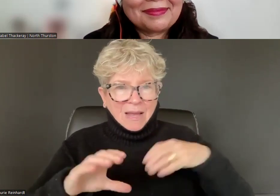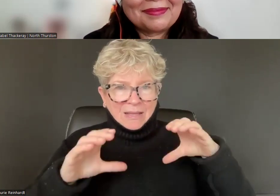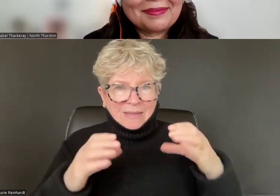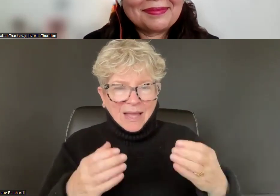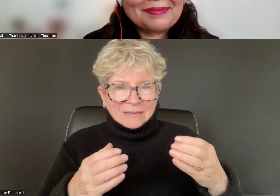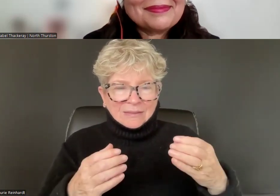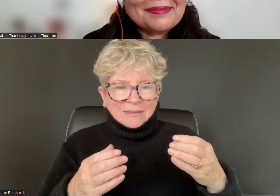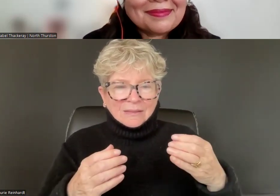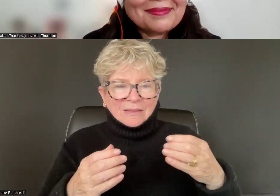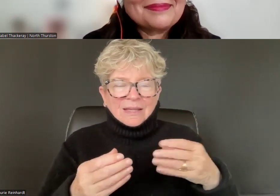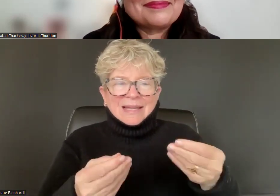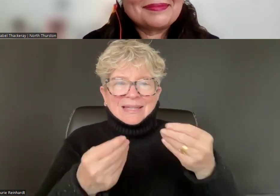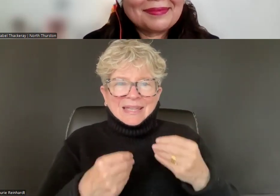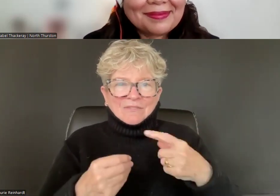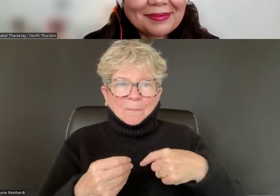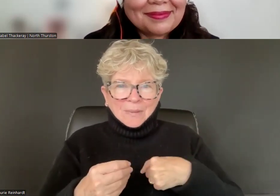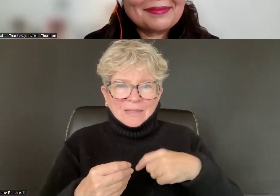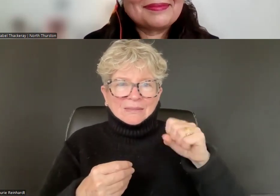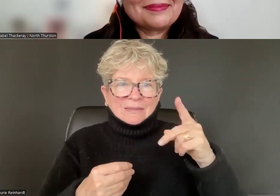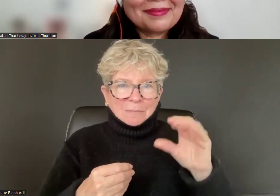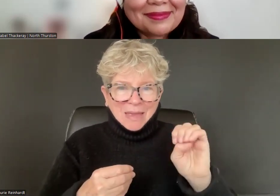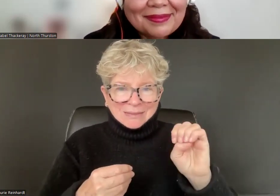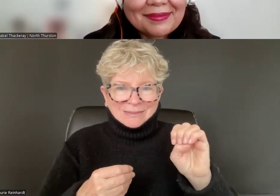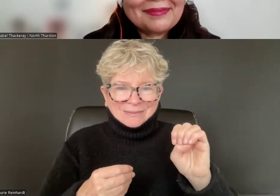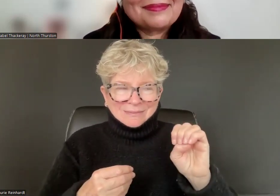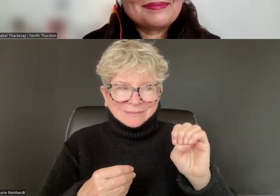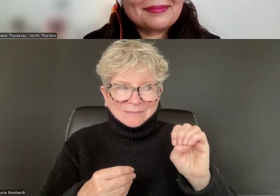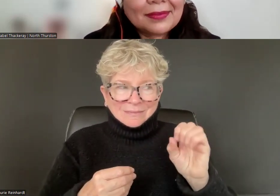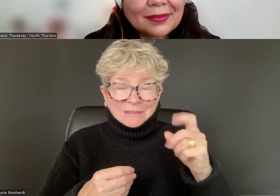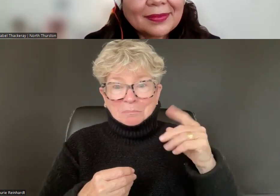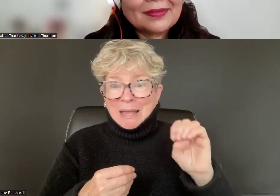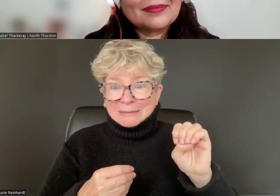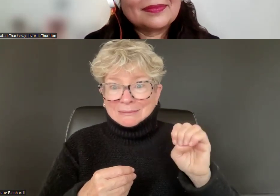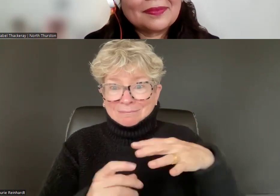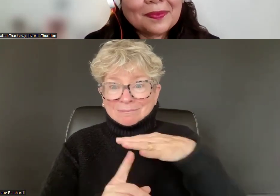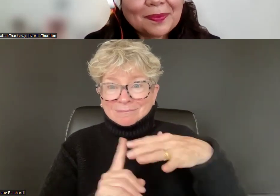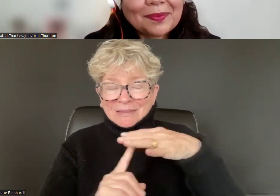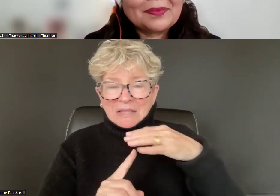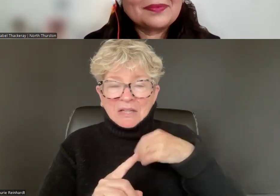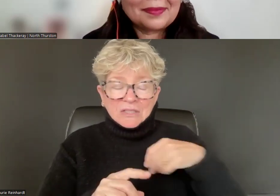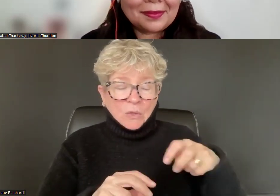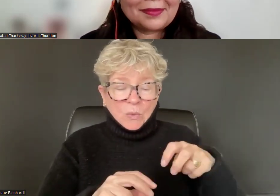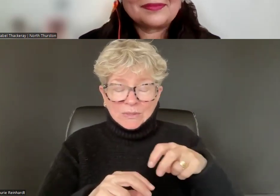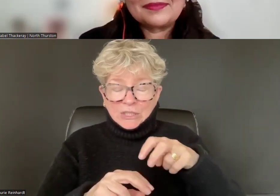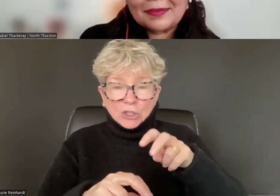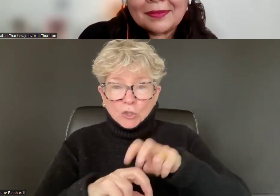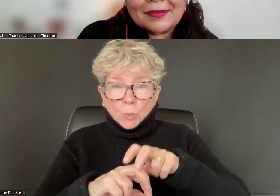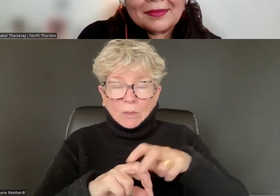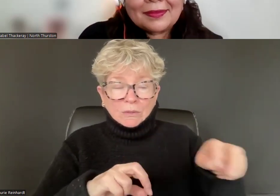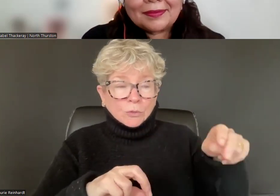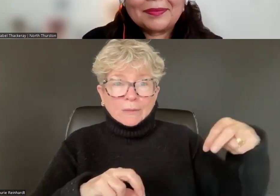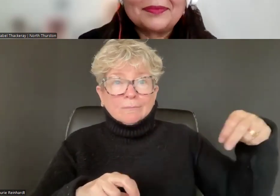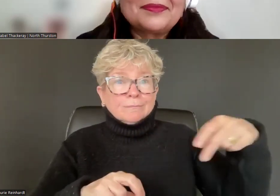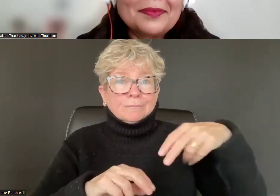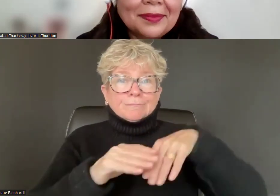a give me space, and it was just a stool that you go sit on. So you could come in and go straight there. And it just meant we